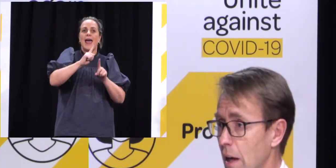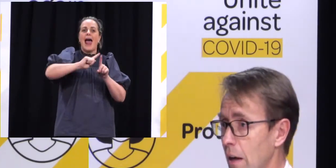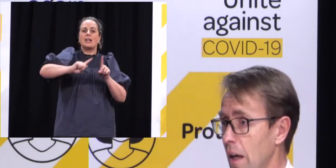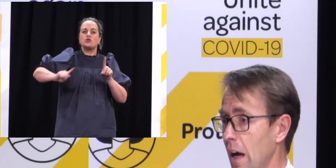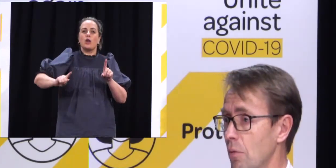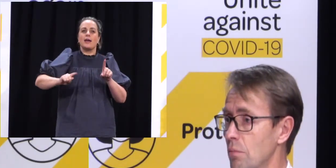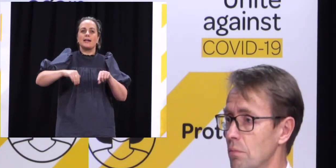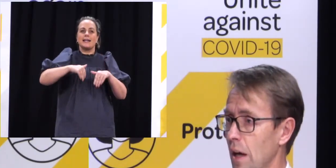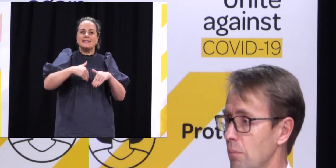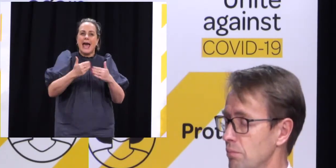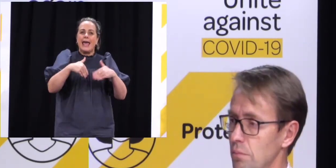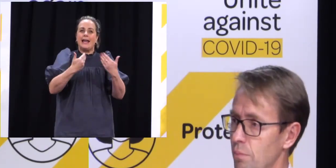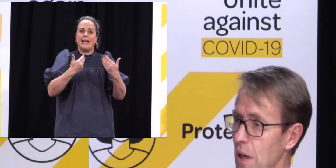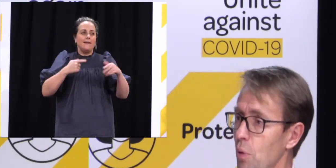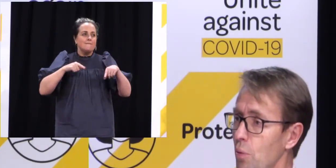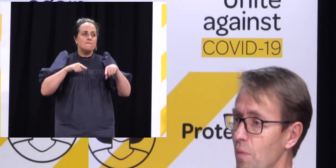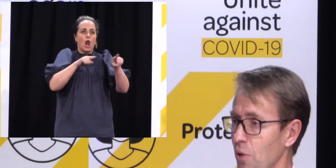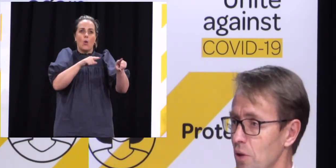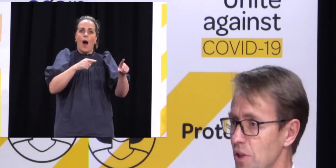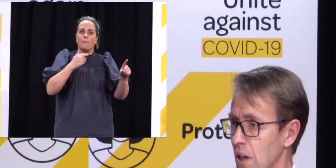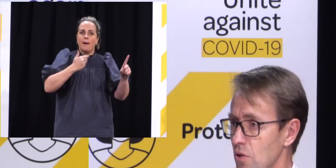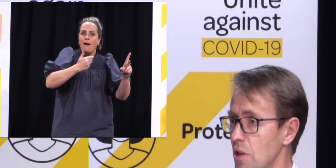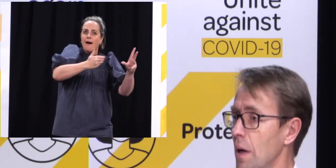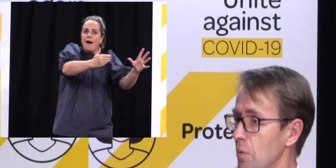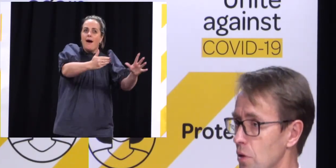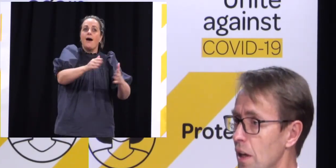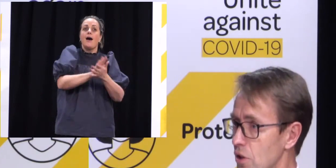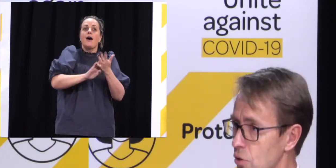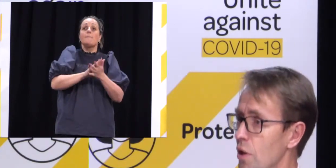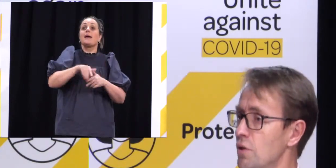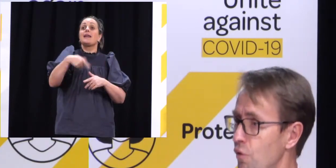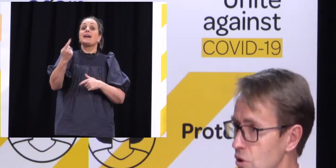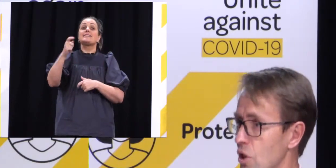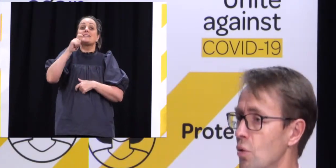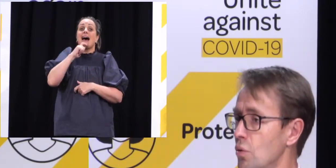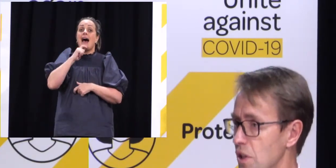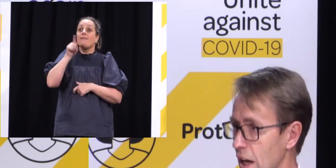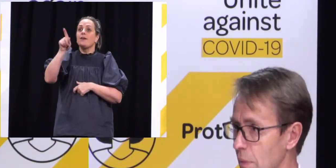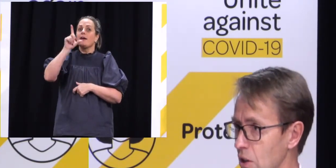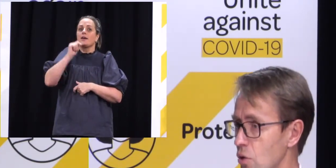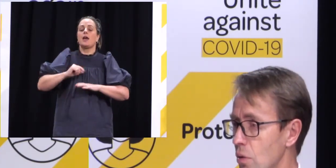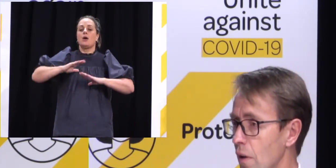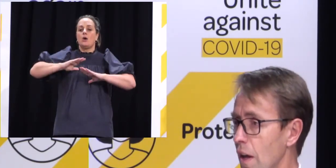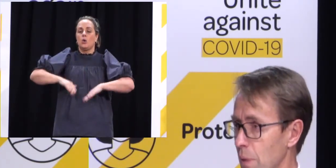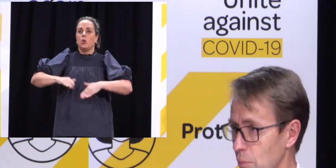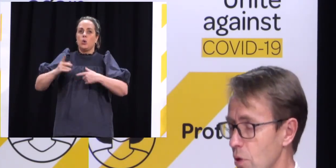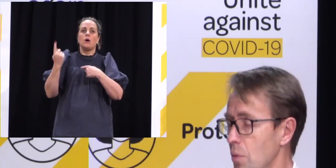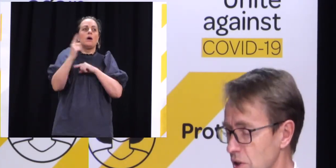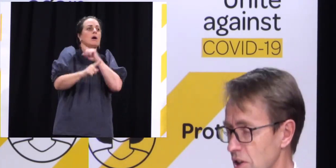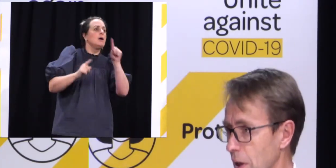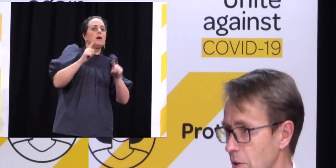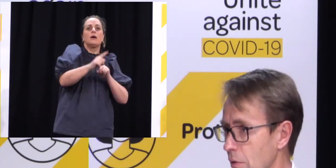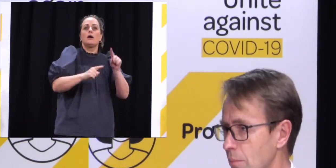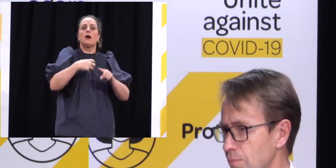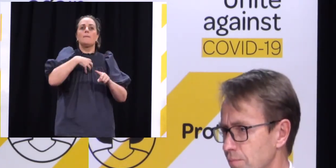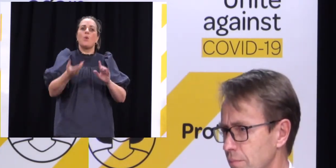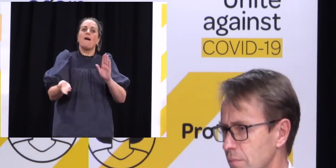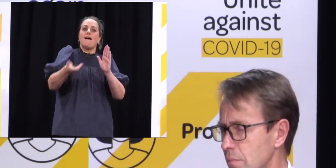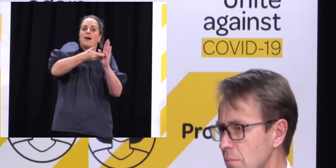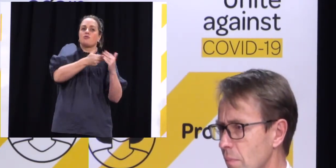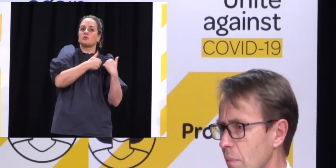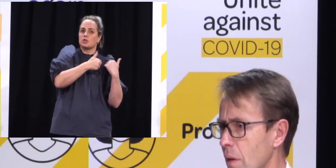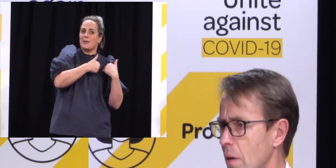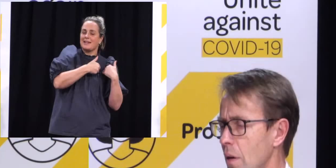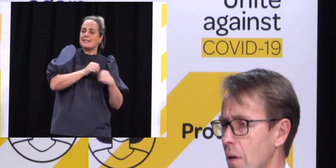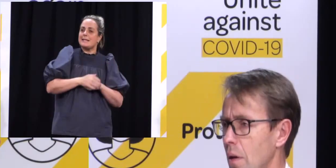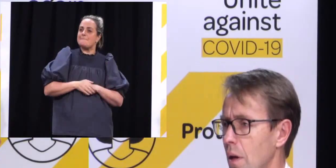up our people across the country to be able to do those first calls and make sure people know what's expected of them. Just though,